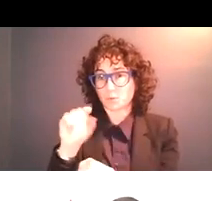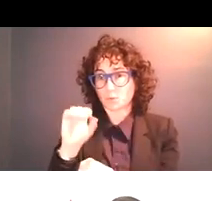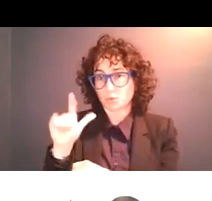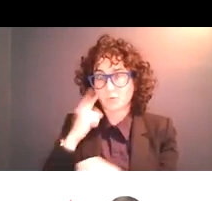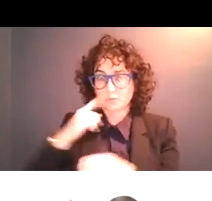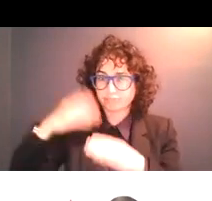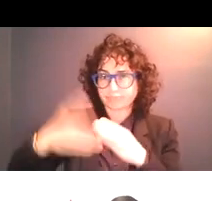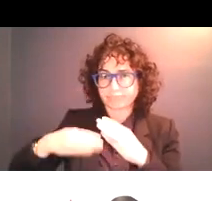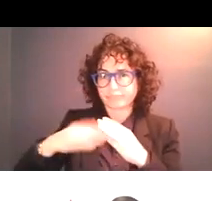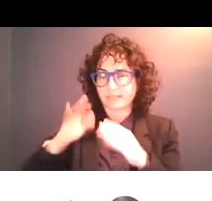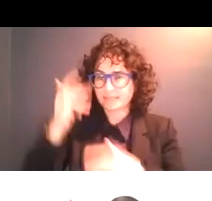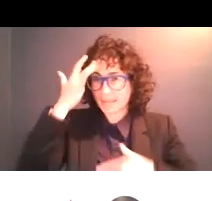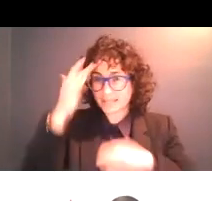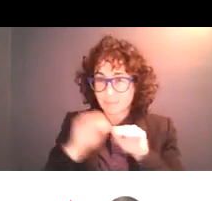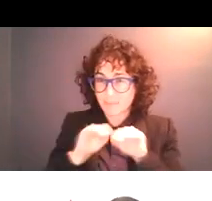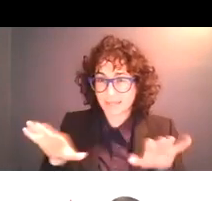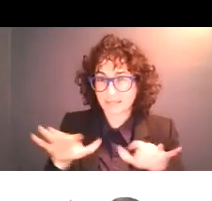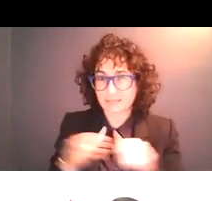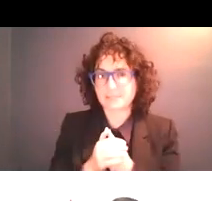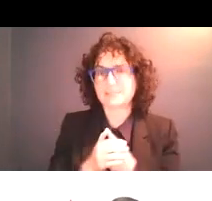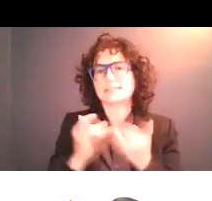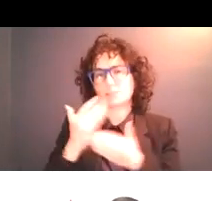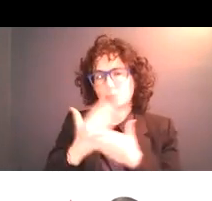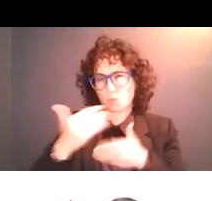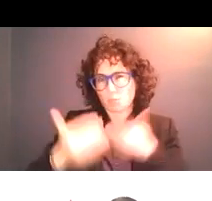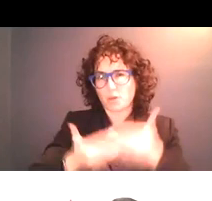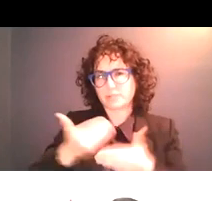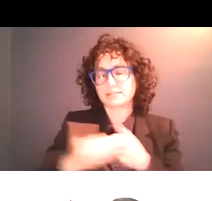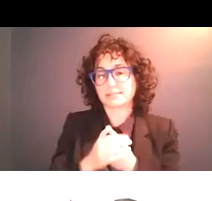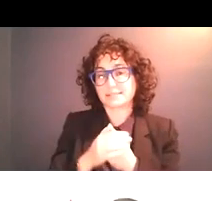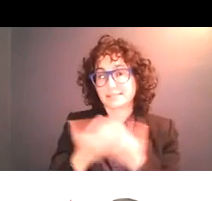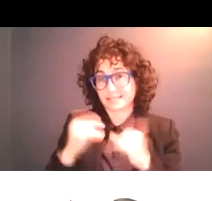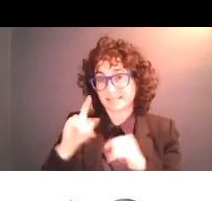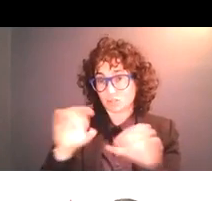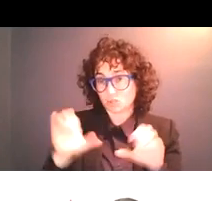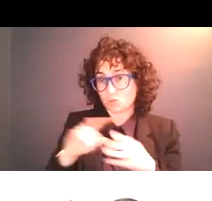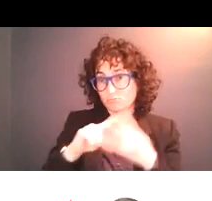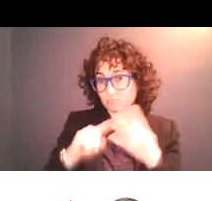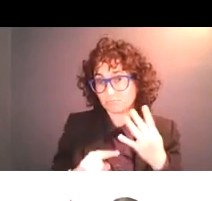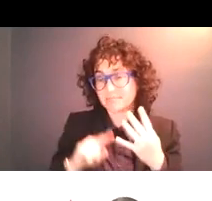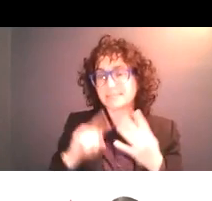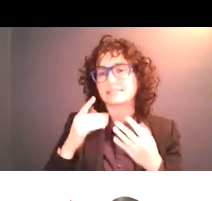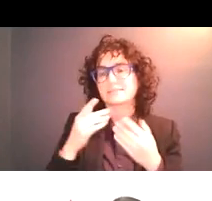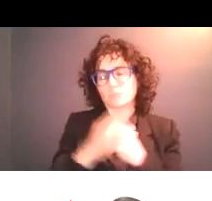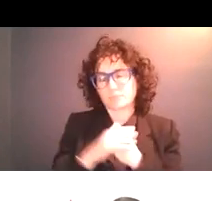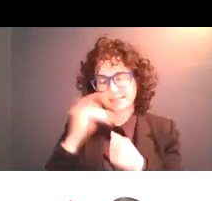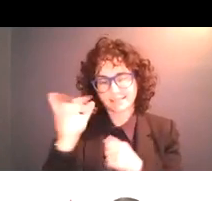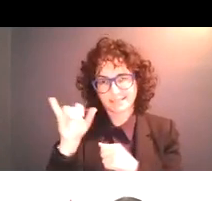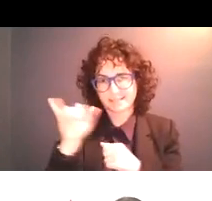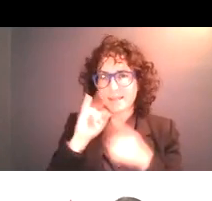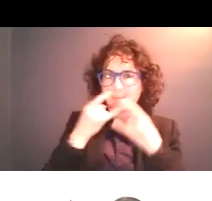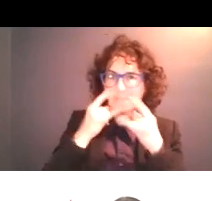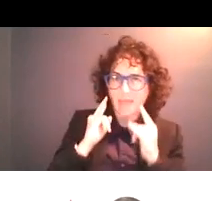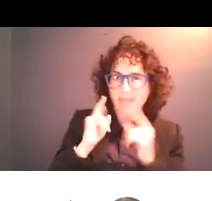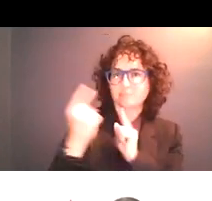Is a part of the process still. We will need to do extra things, the same mitigation measures that we've been doing so far.